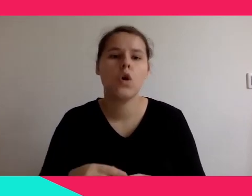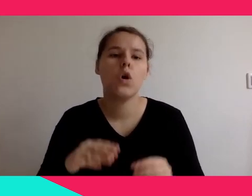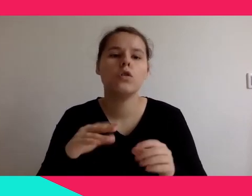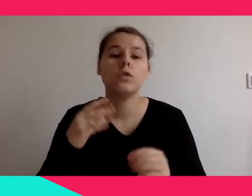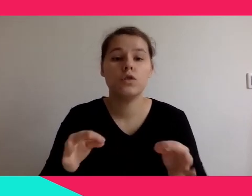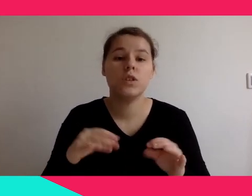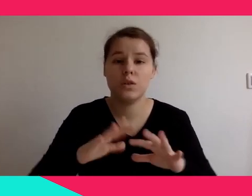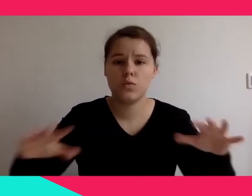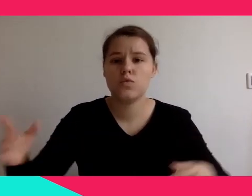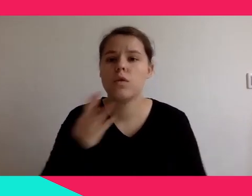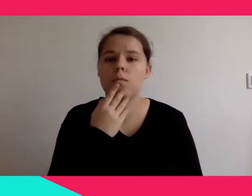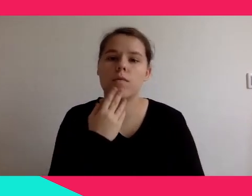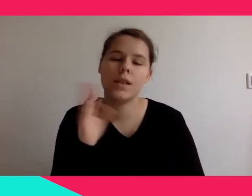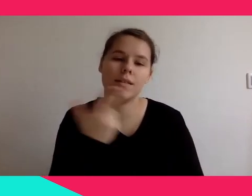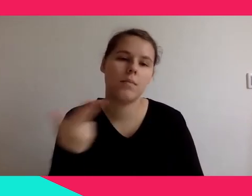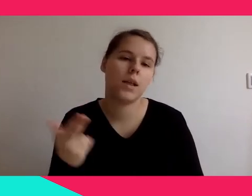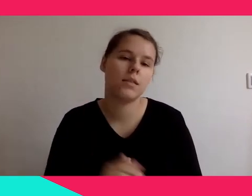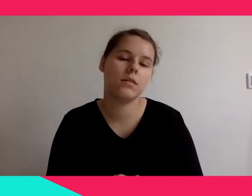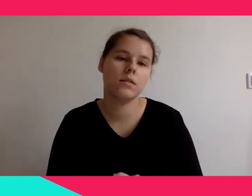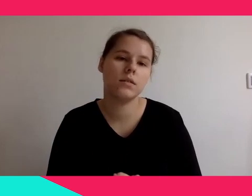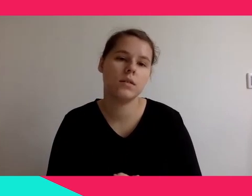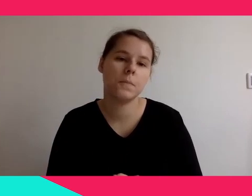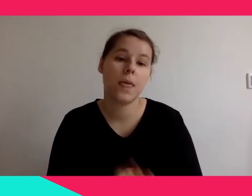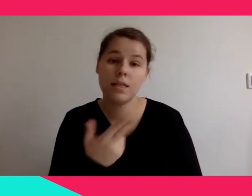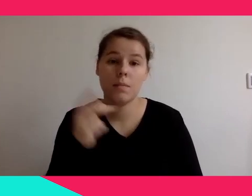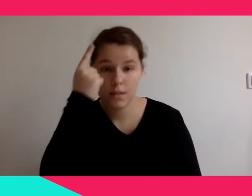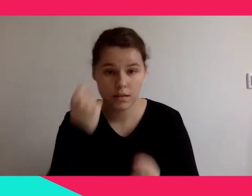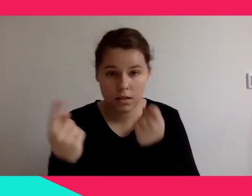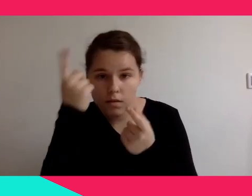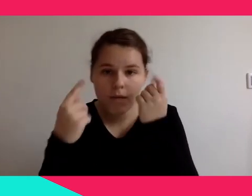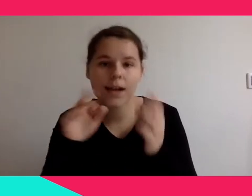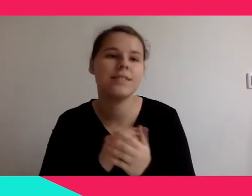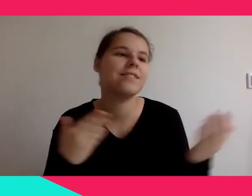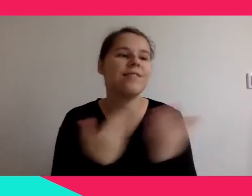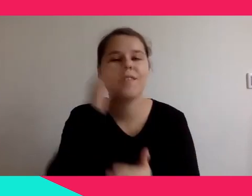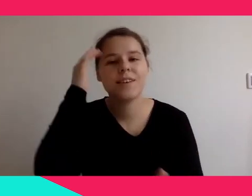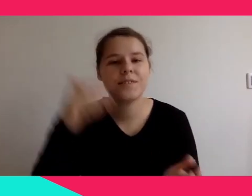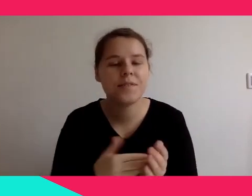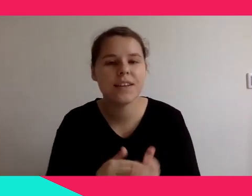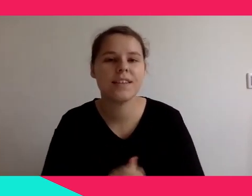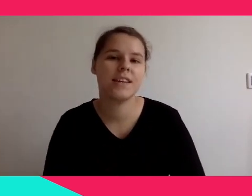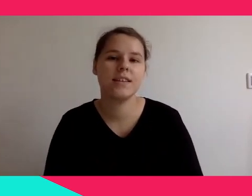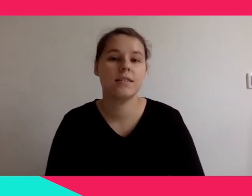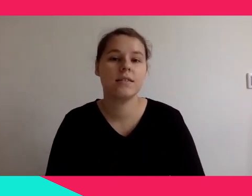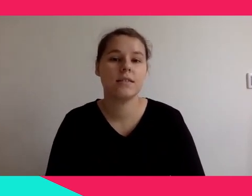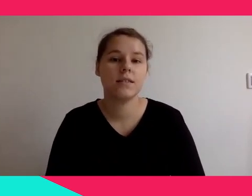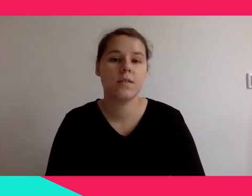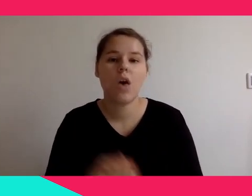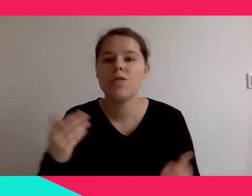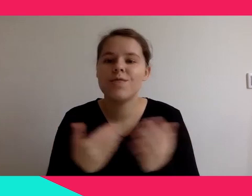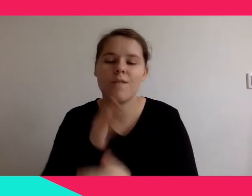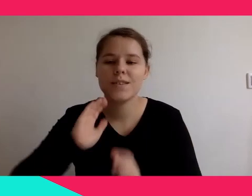new innovations, new experiences, new ways to work with audiences in